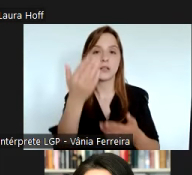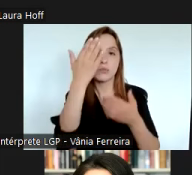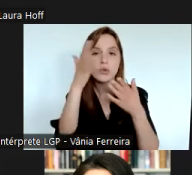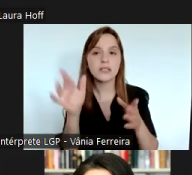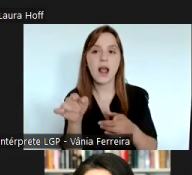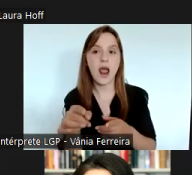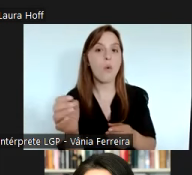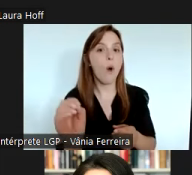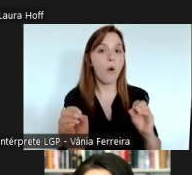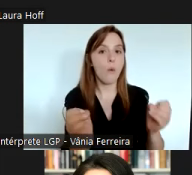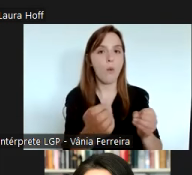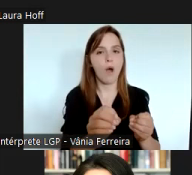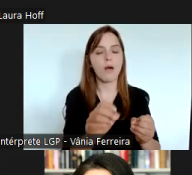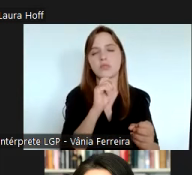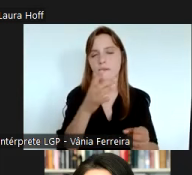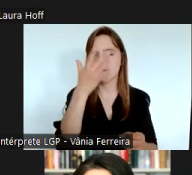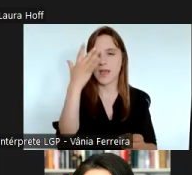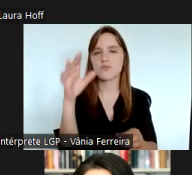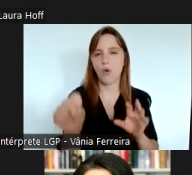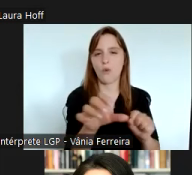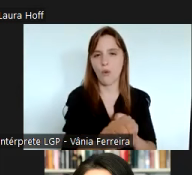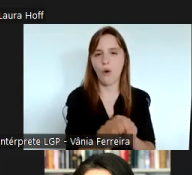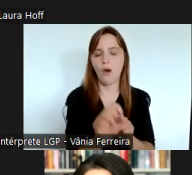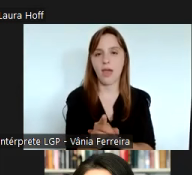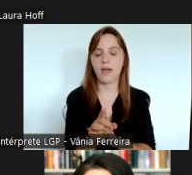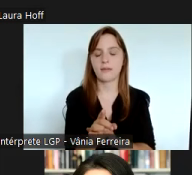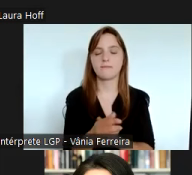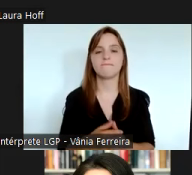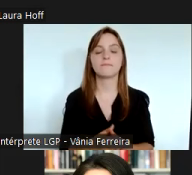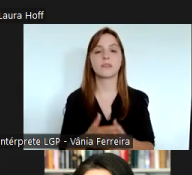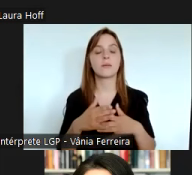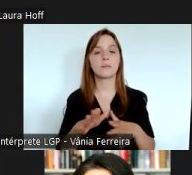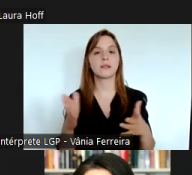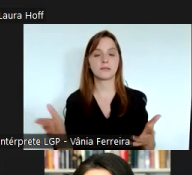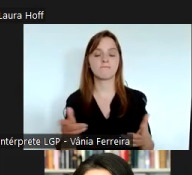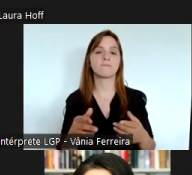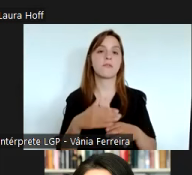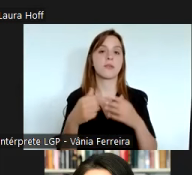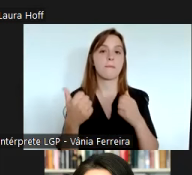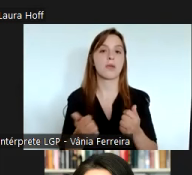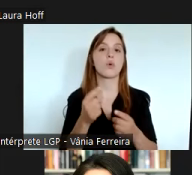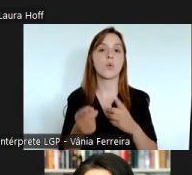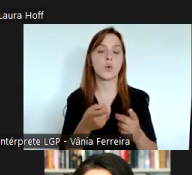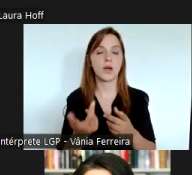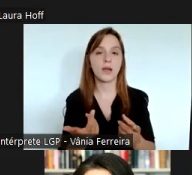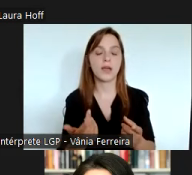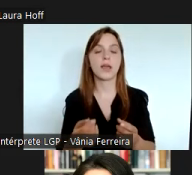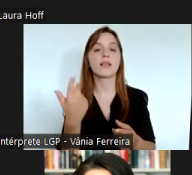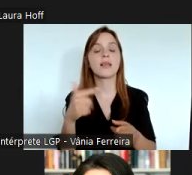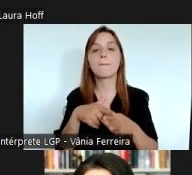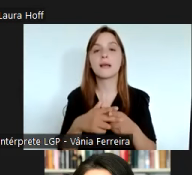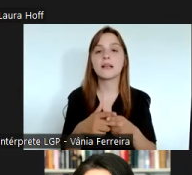not expressed. But yeah, I think what the LMU is doing great is having mechanisms and having in